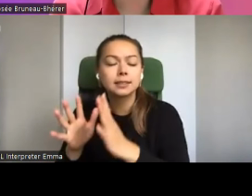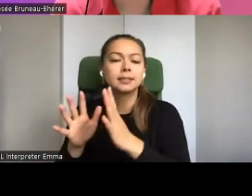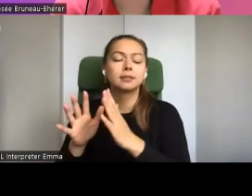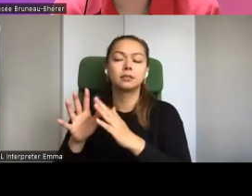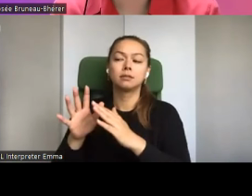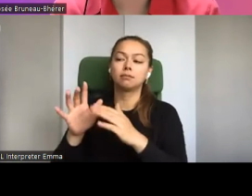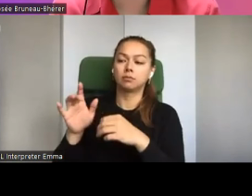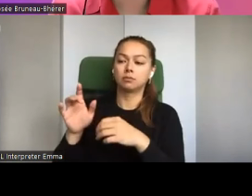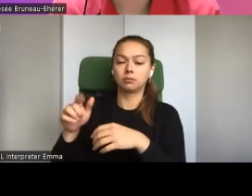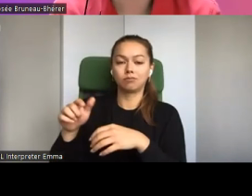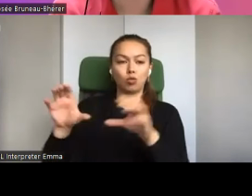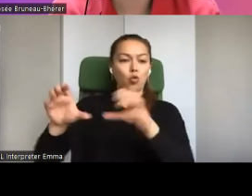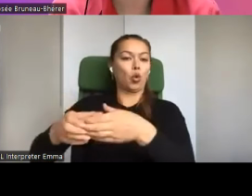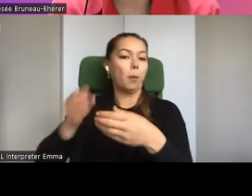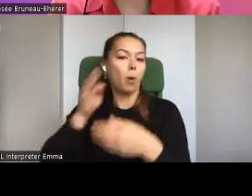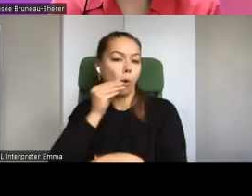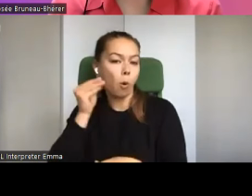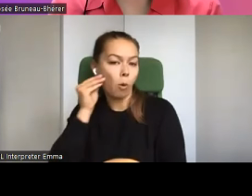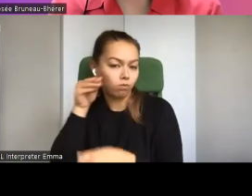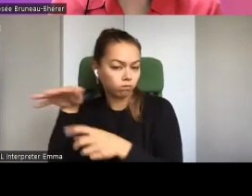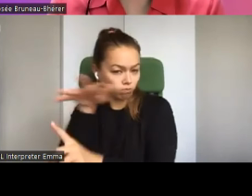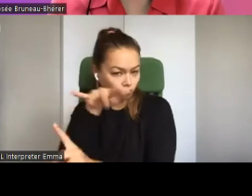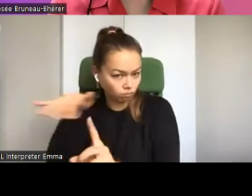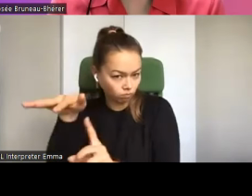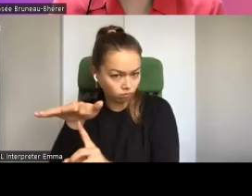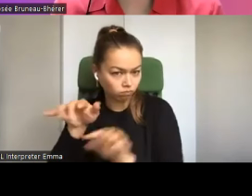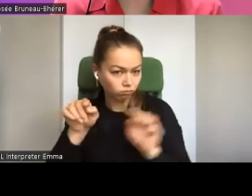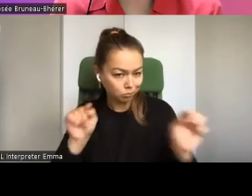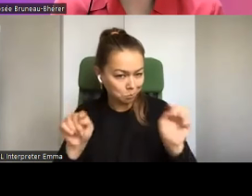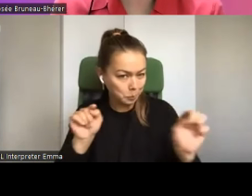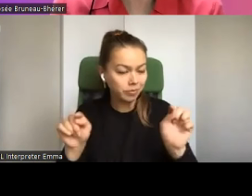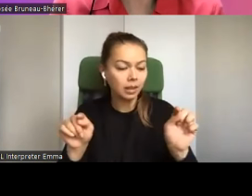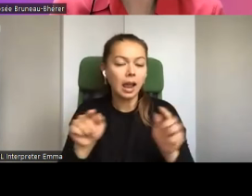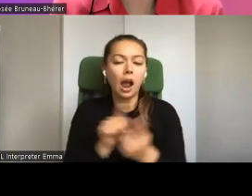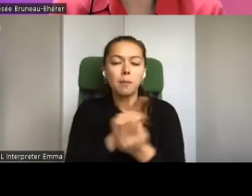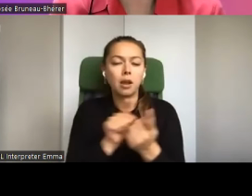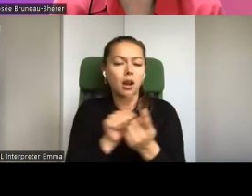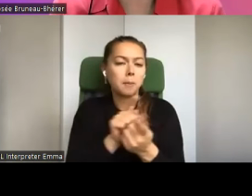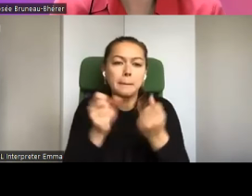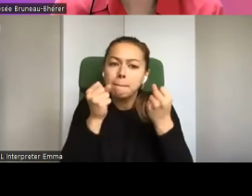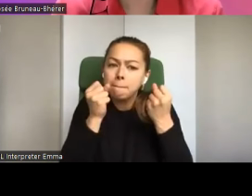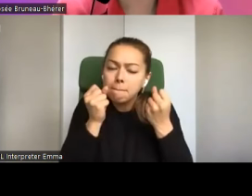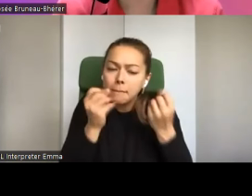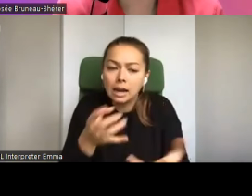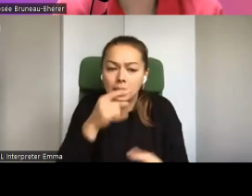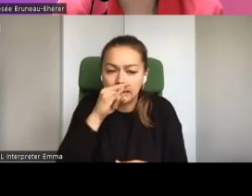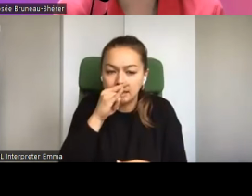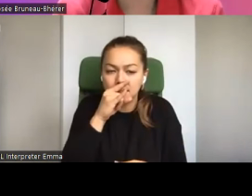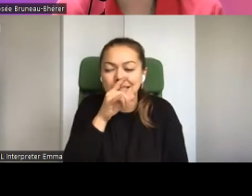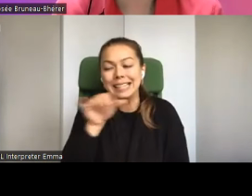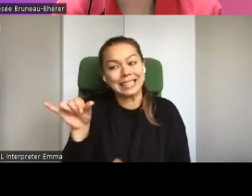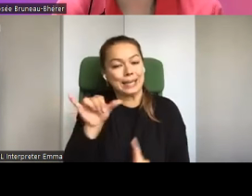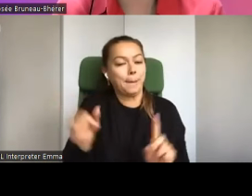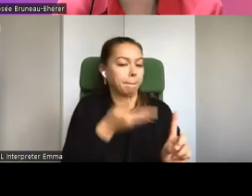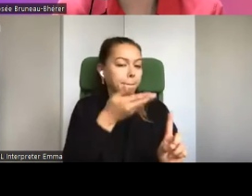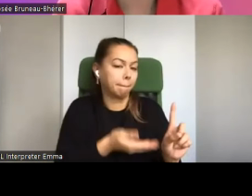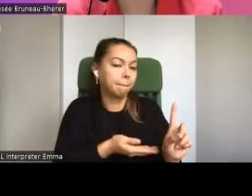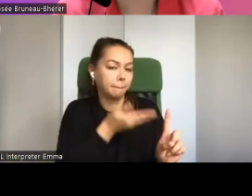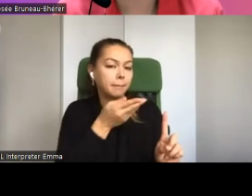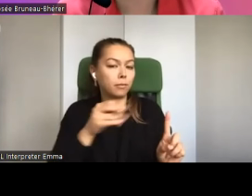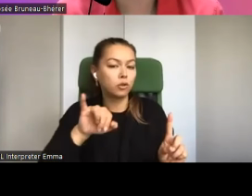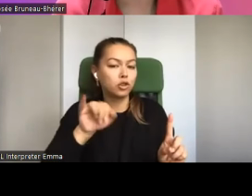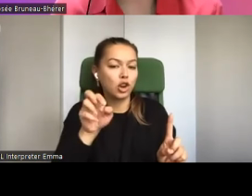with group homes. And they meet a lot of children who are similar to Jeremy. A report